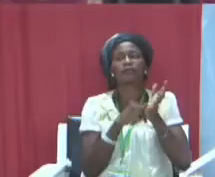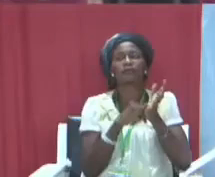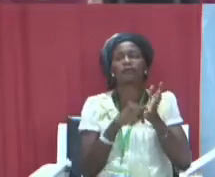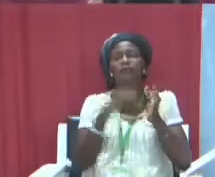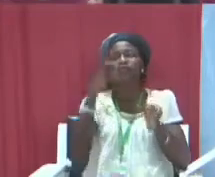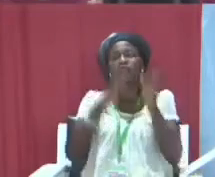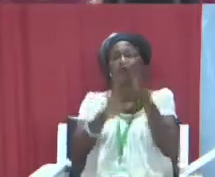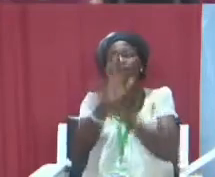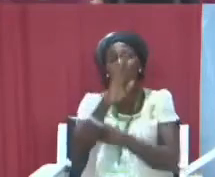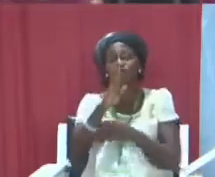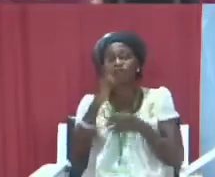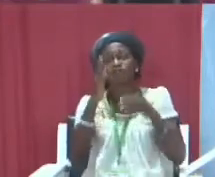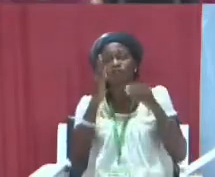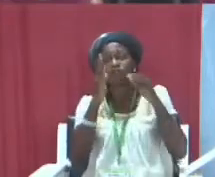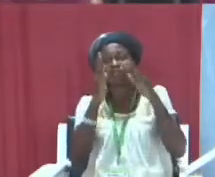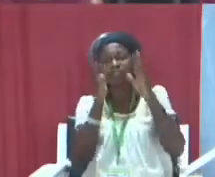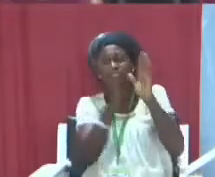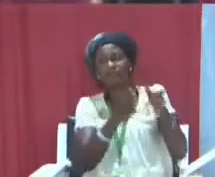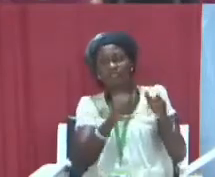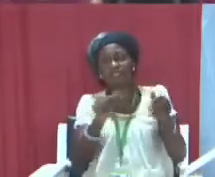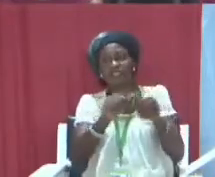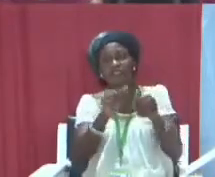If God lifts a siege